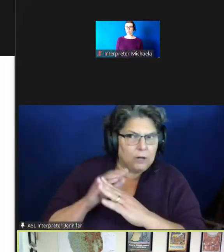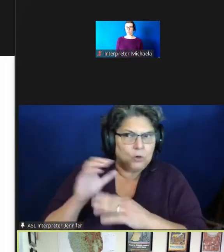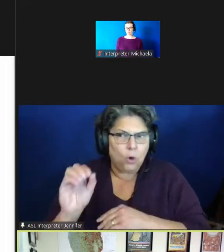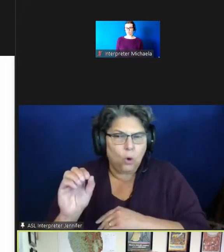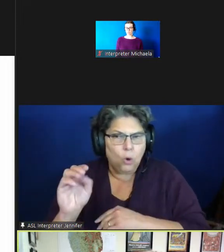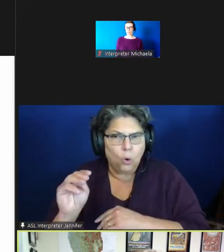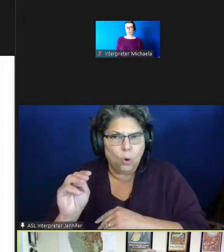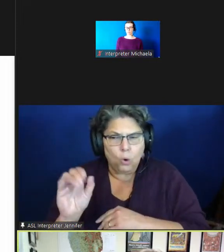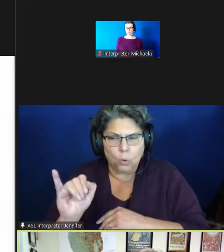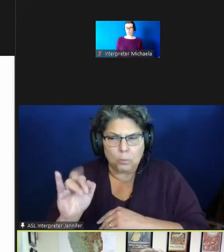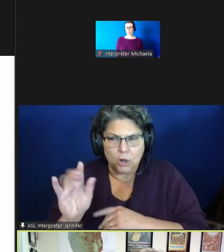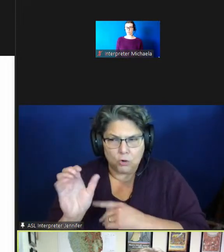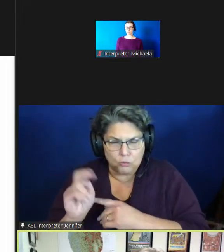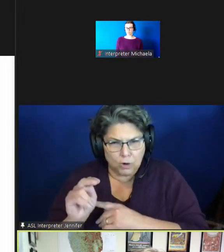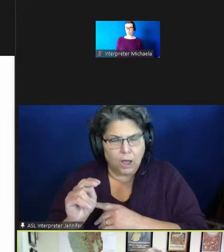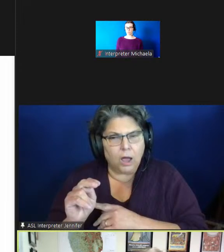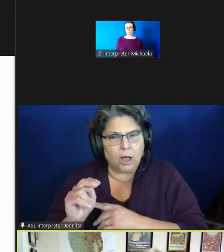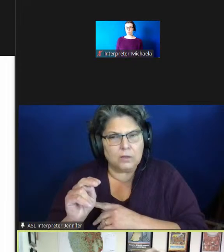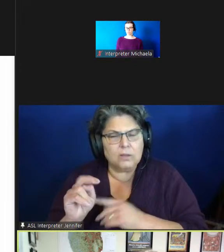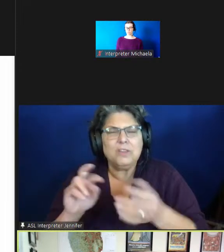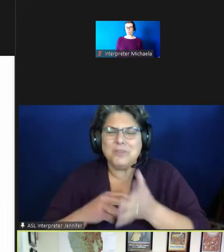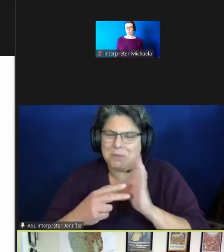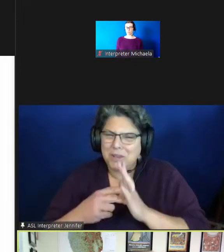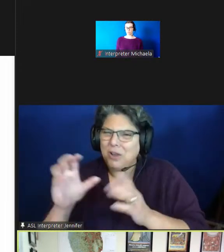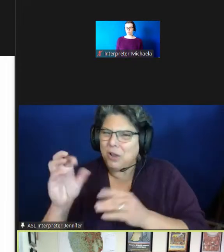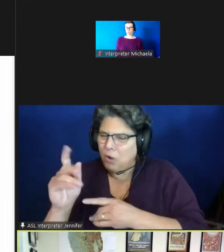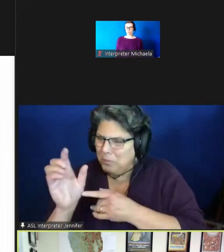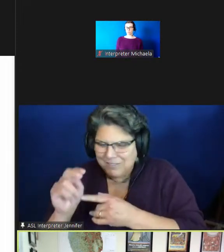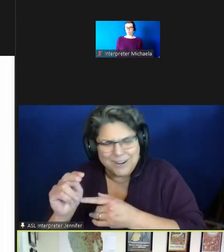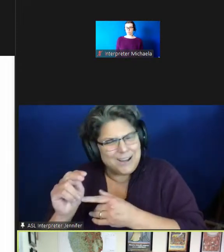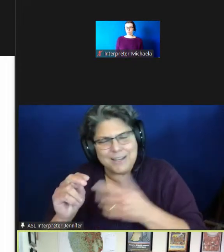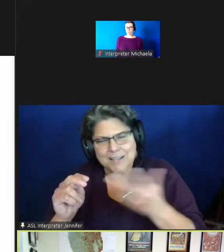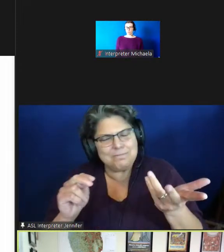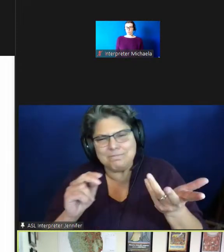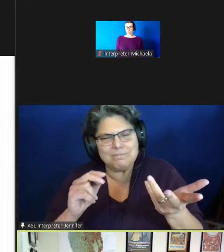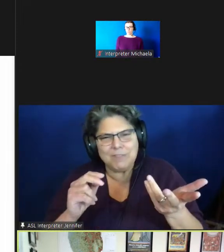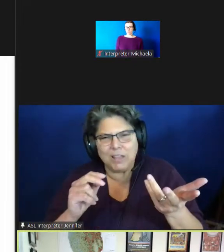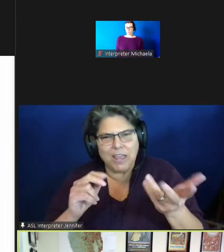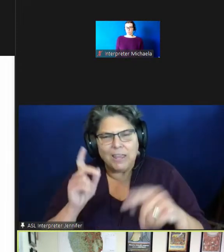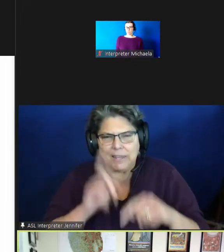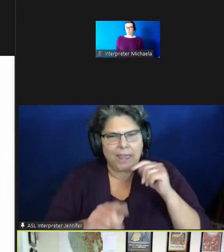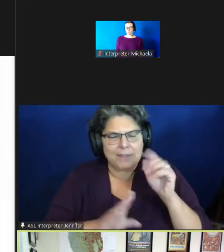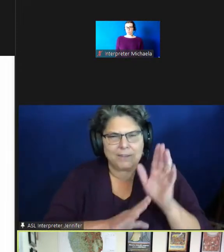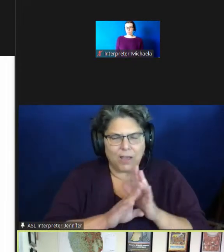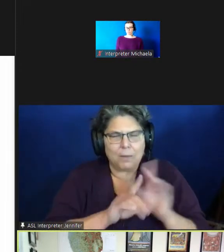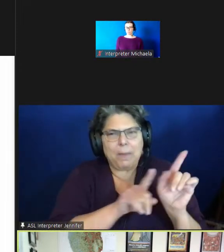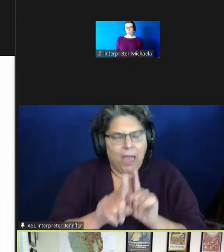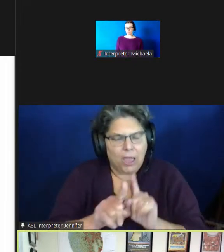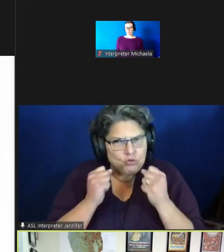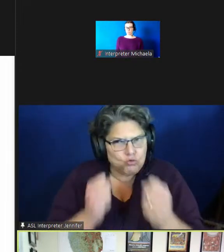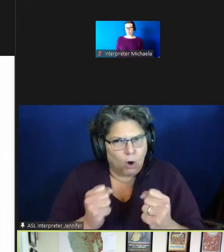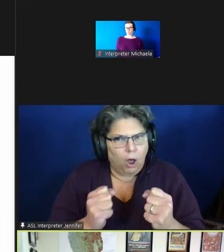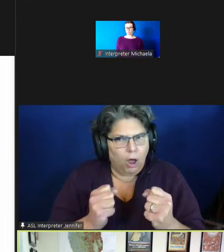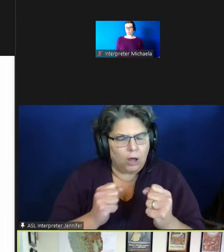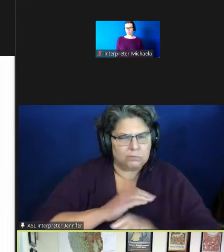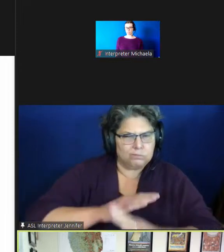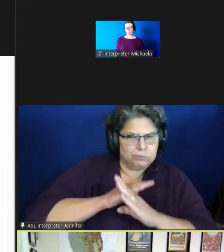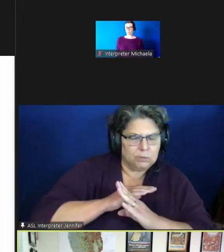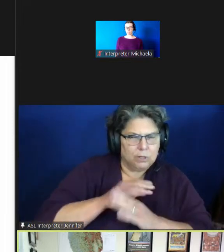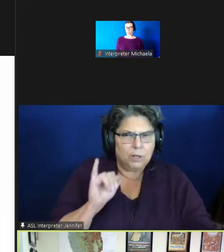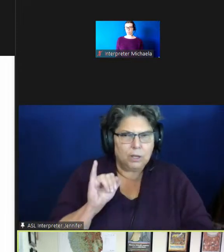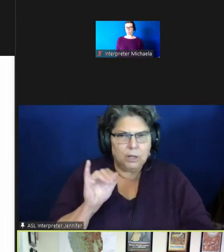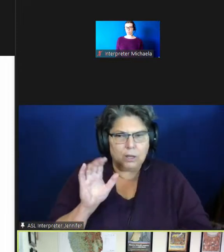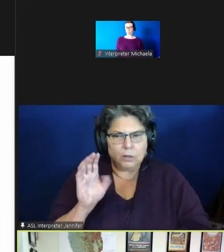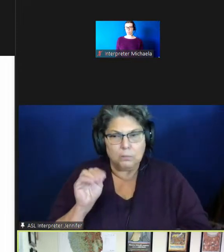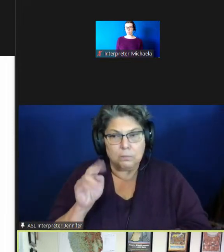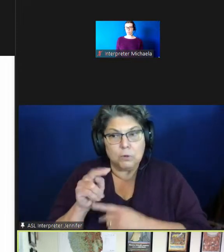is evading immunity, it is still susceptible when we have those boosters on